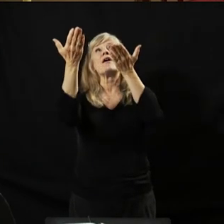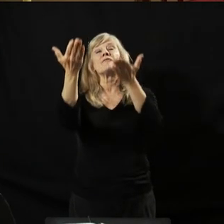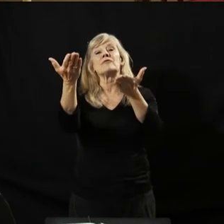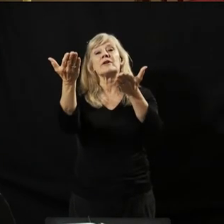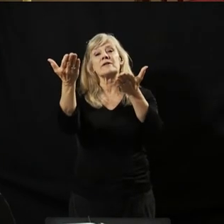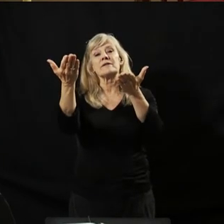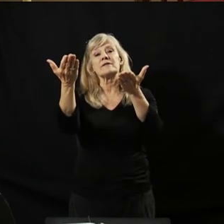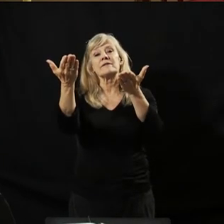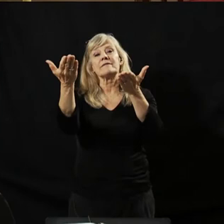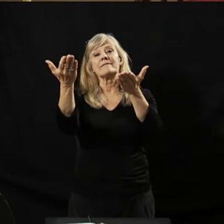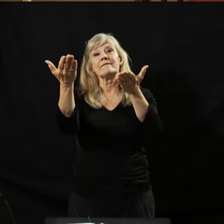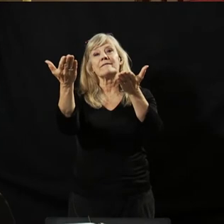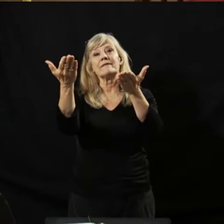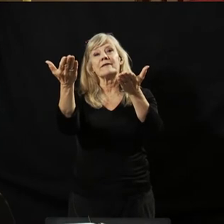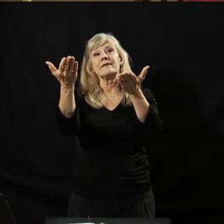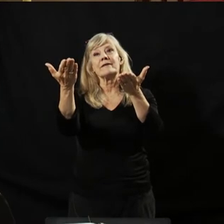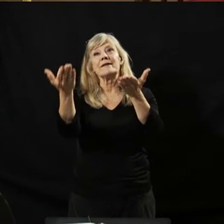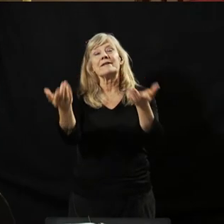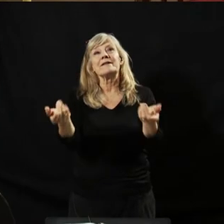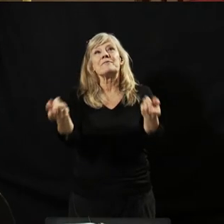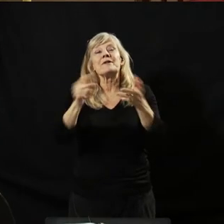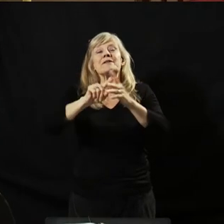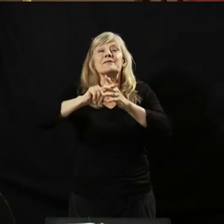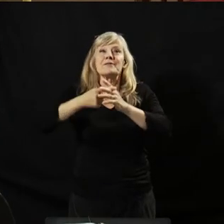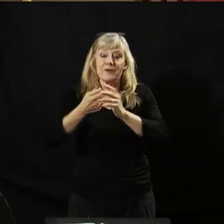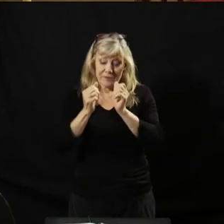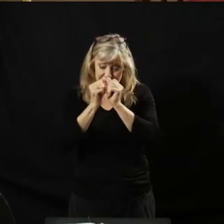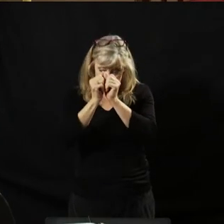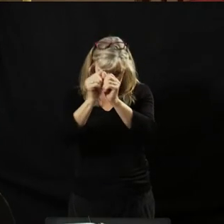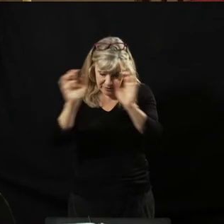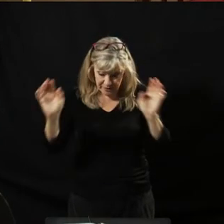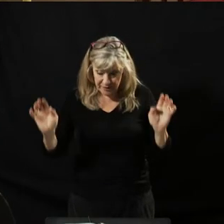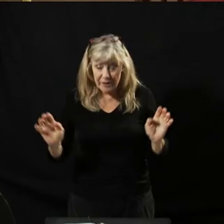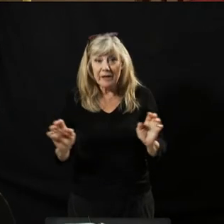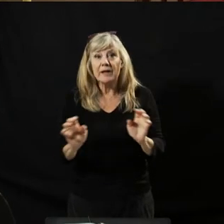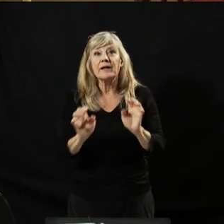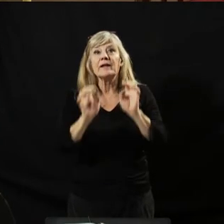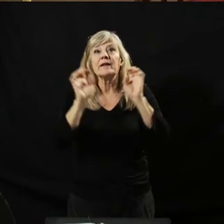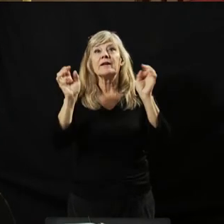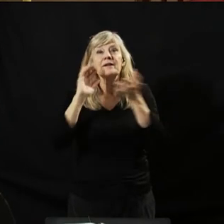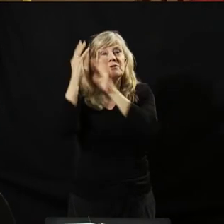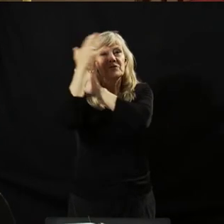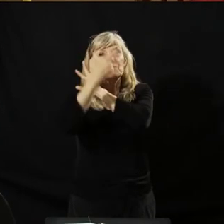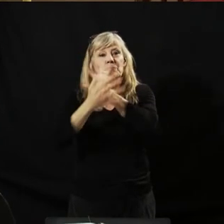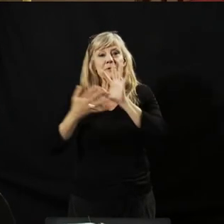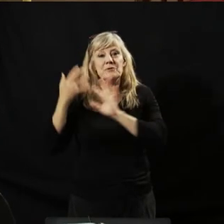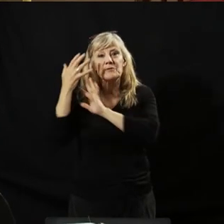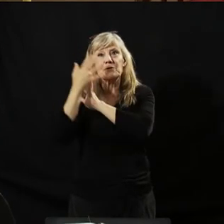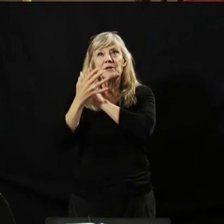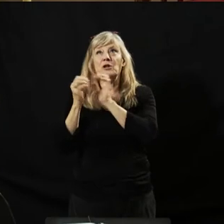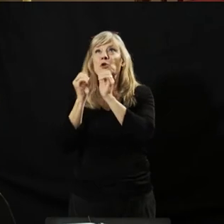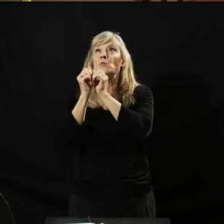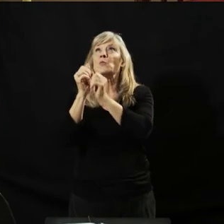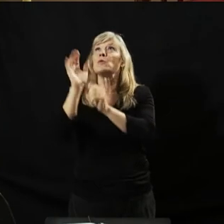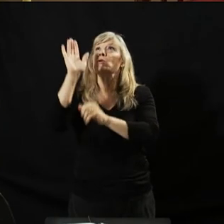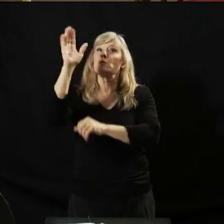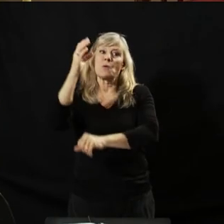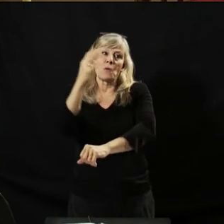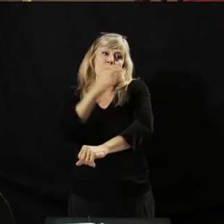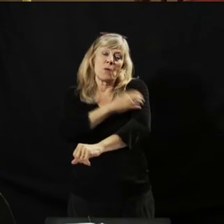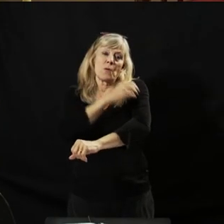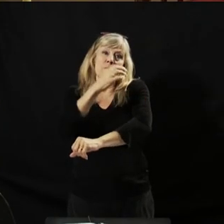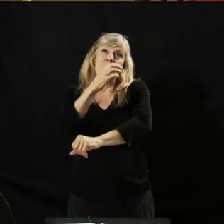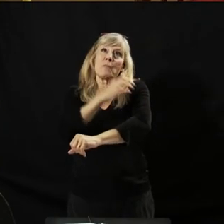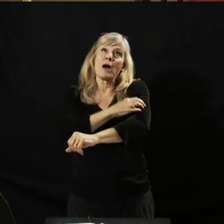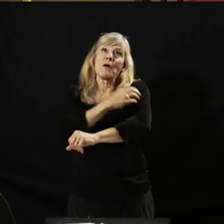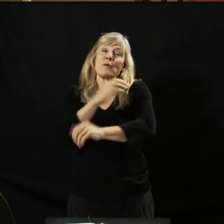what has begun in the Paschal mysteries may, by the working of your power, bring us to